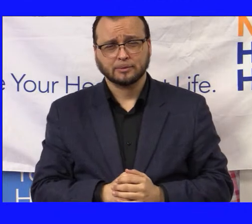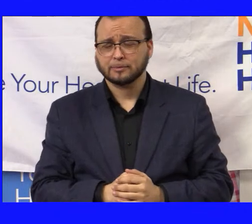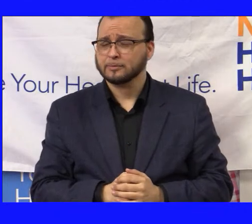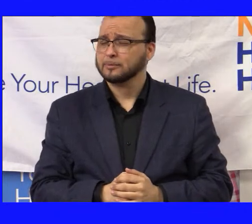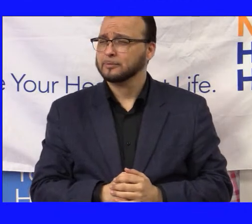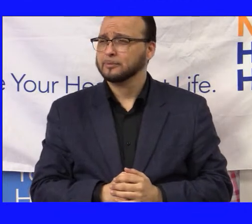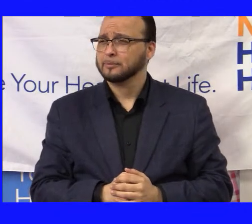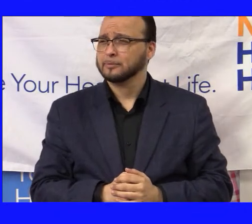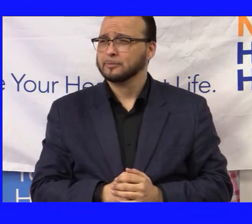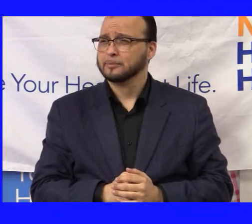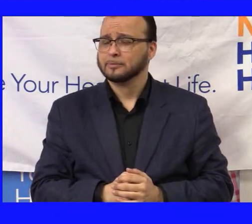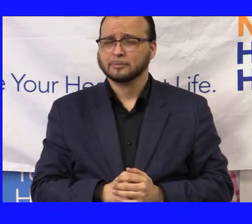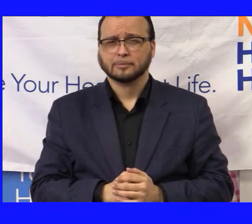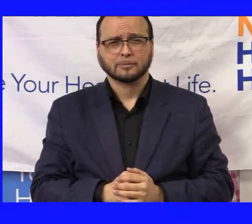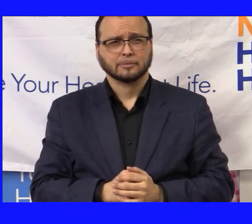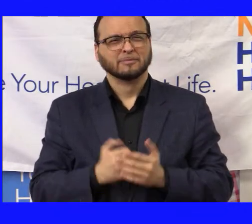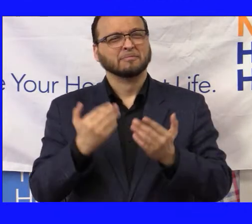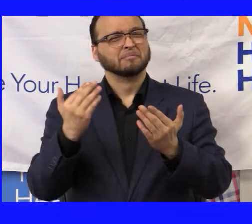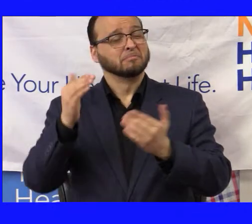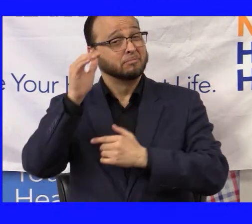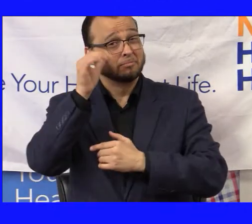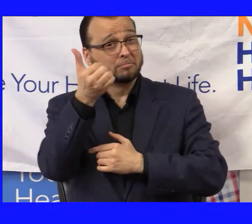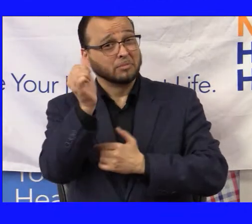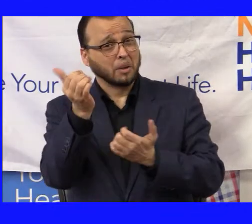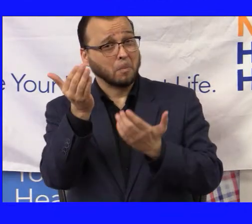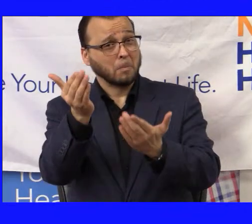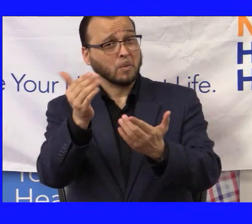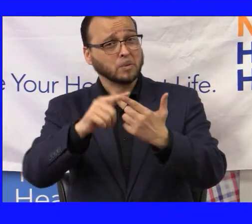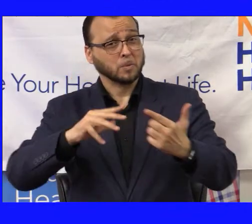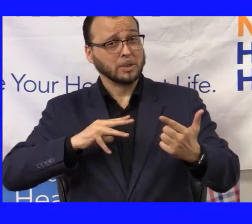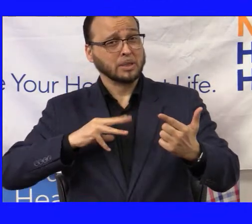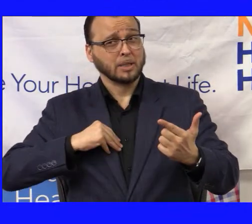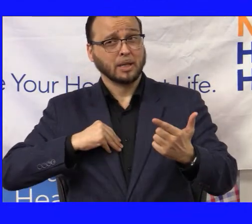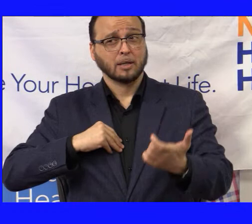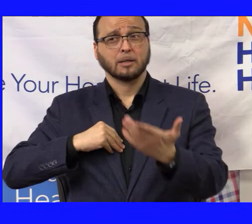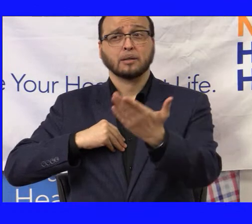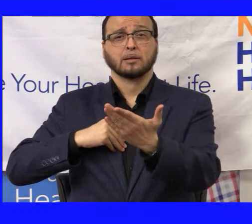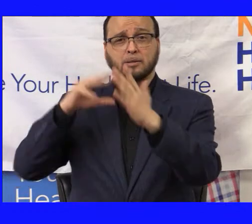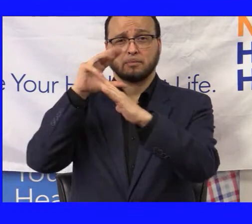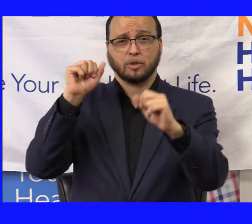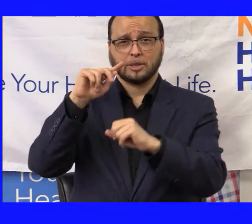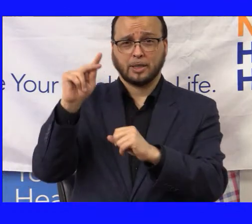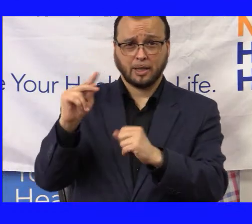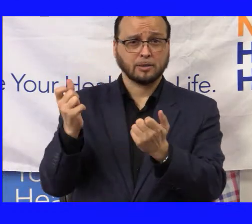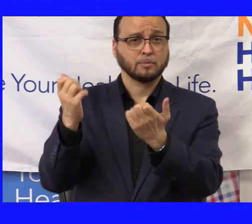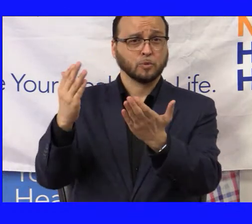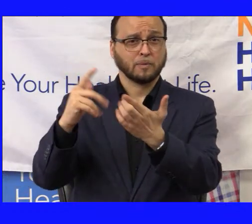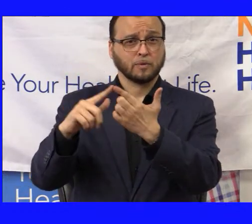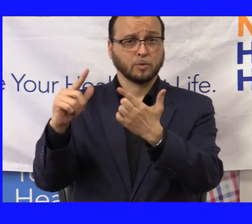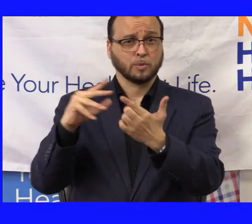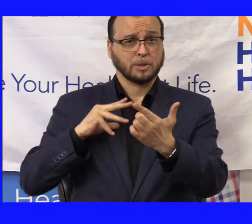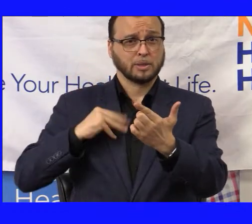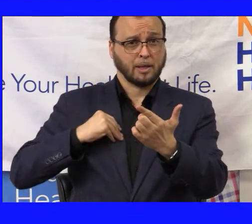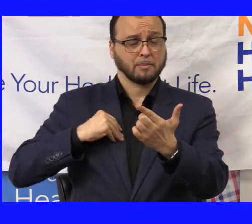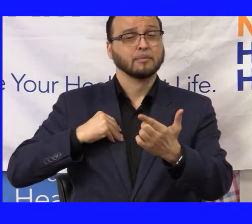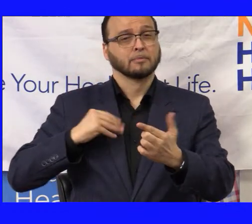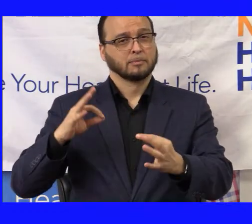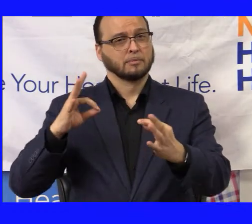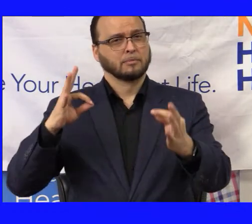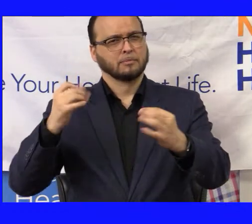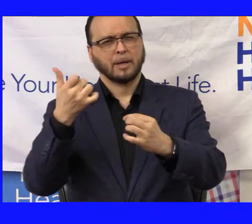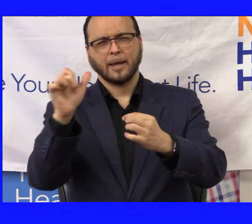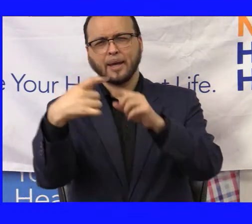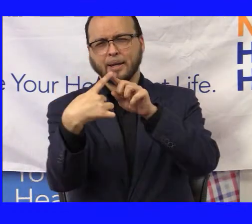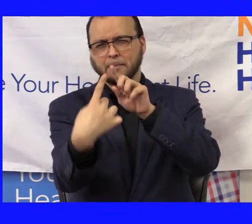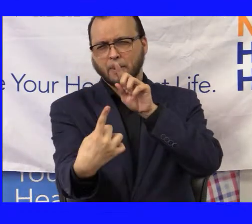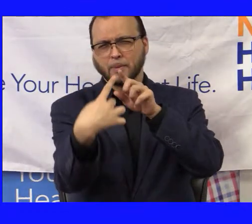Okay, so could I motion then to accept the minutes? Move to accept. Excellent. Anyone opposed